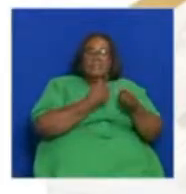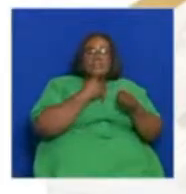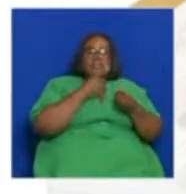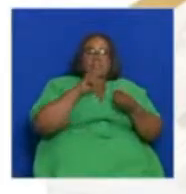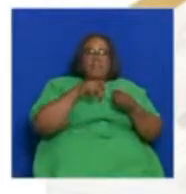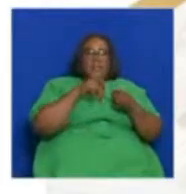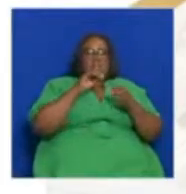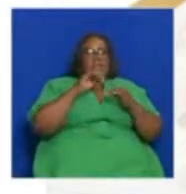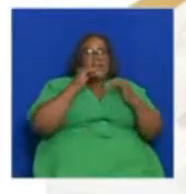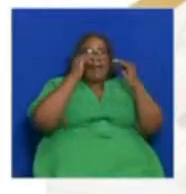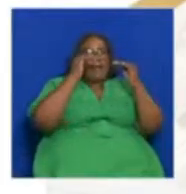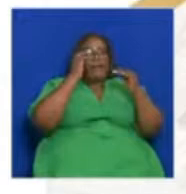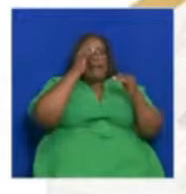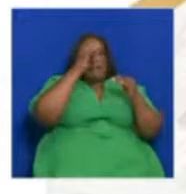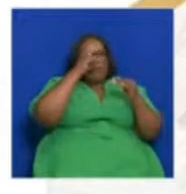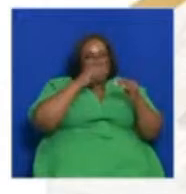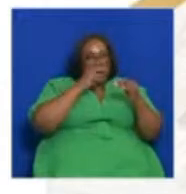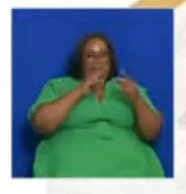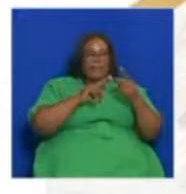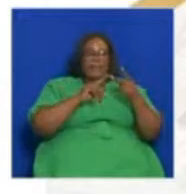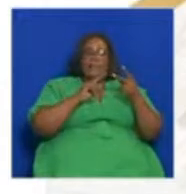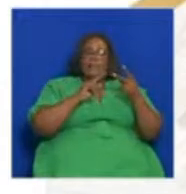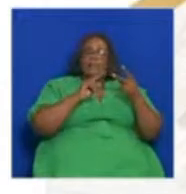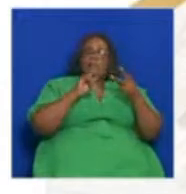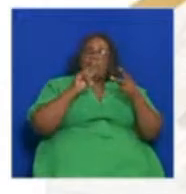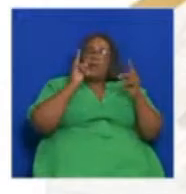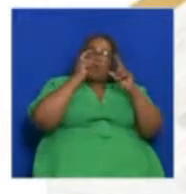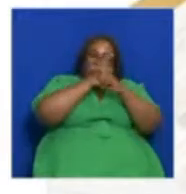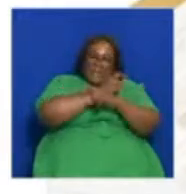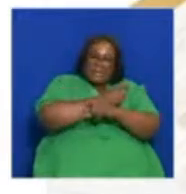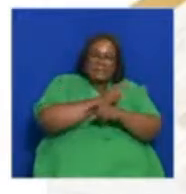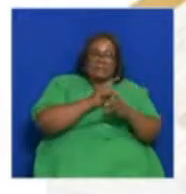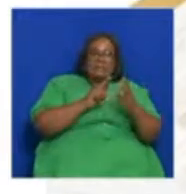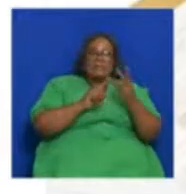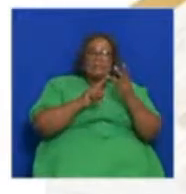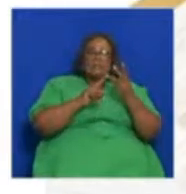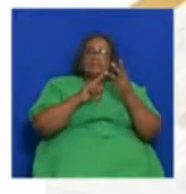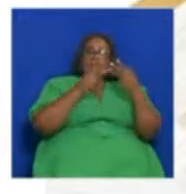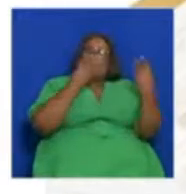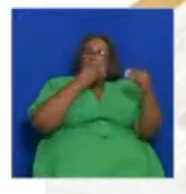corruption, commercial, and financial.